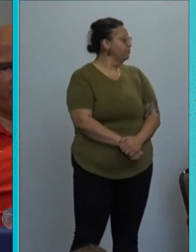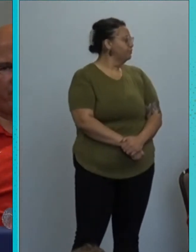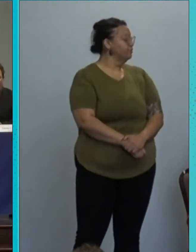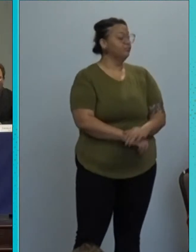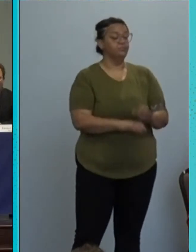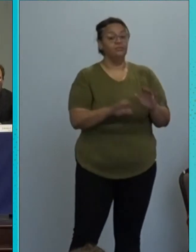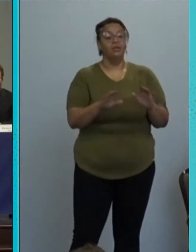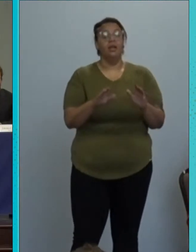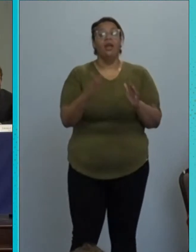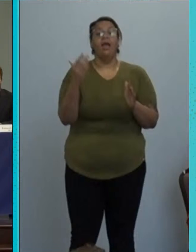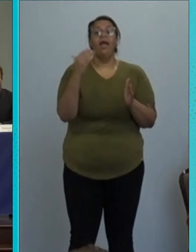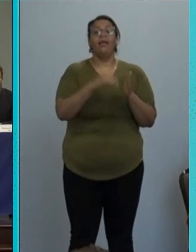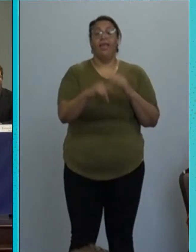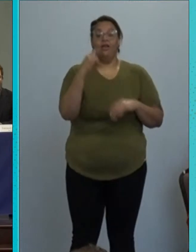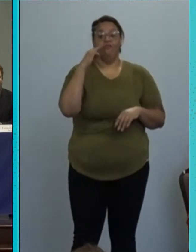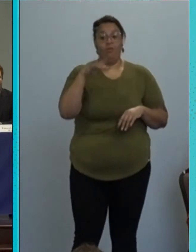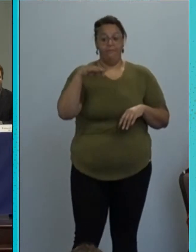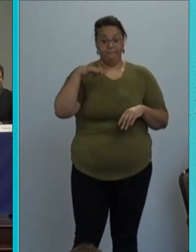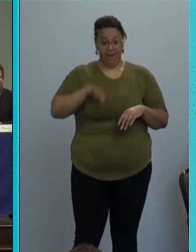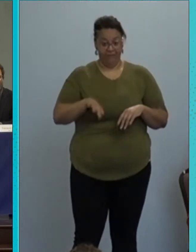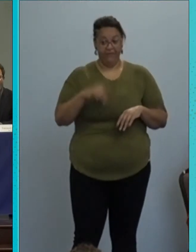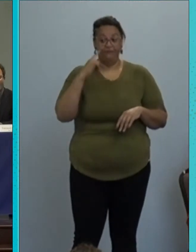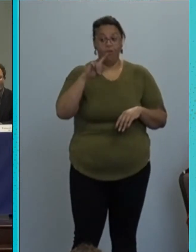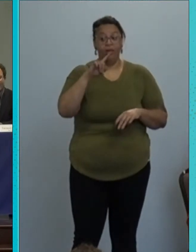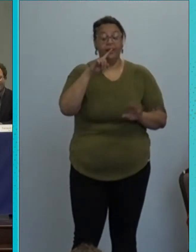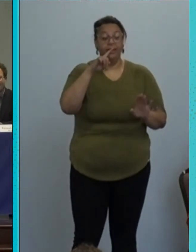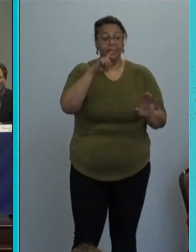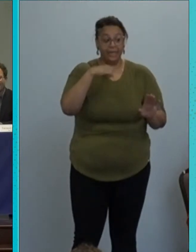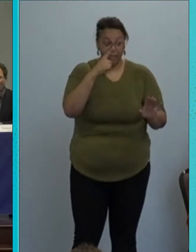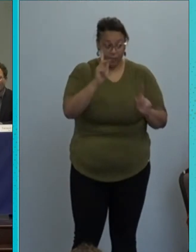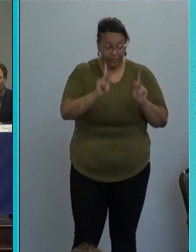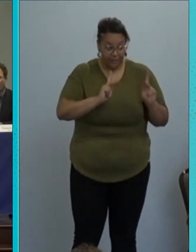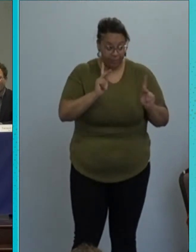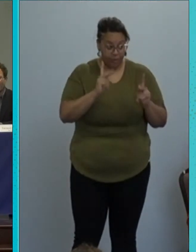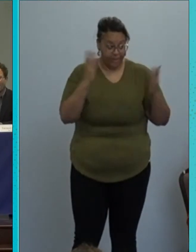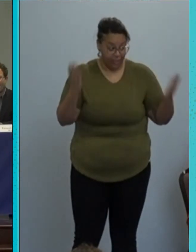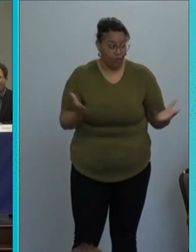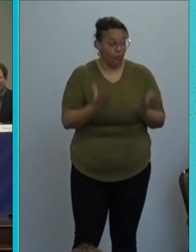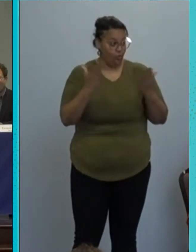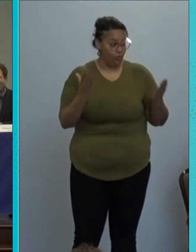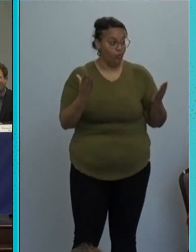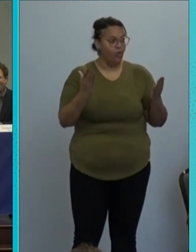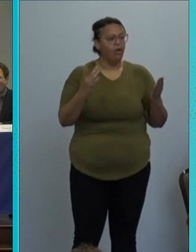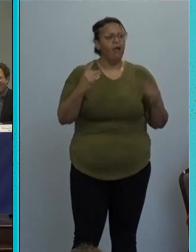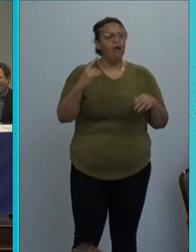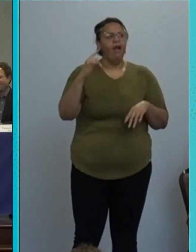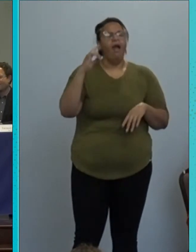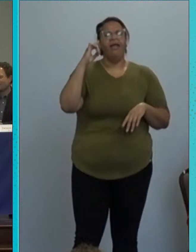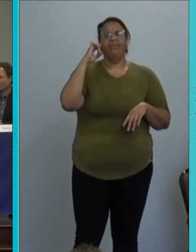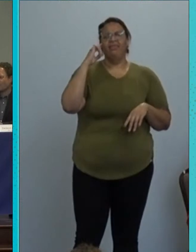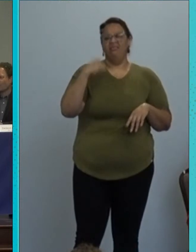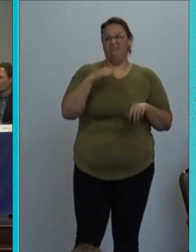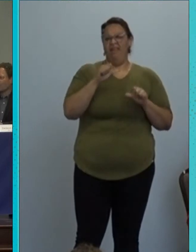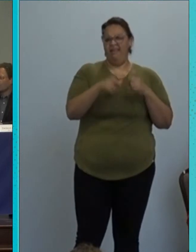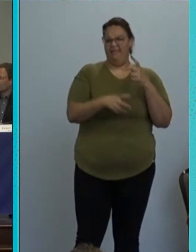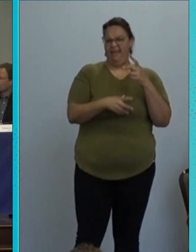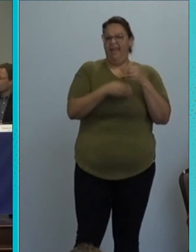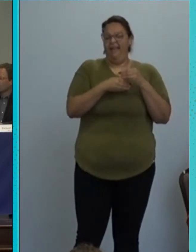For the benefit, I think, for the hearing people in the room, I think I can add